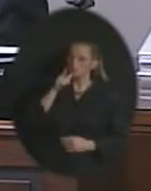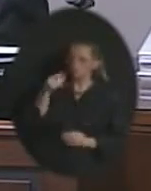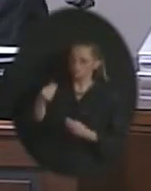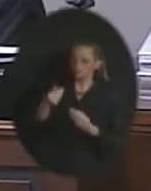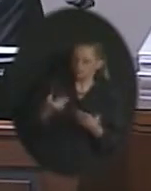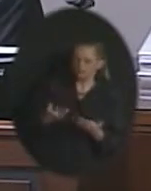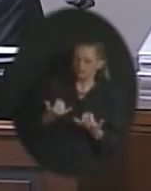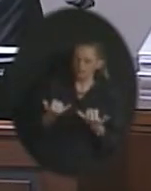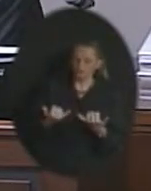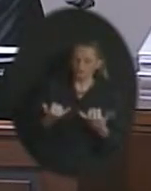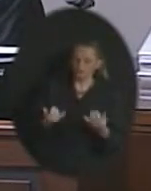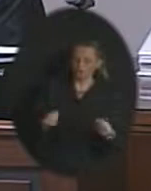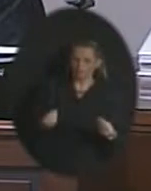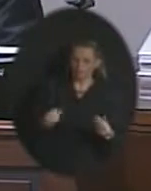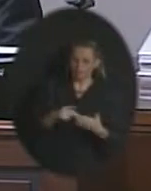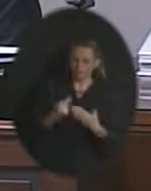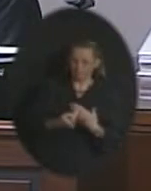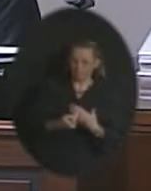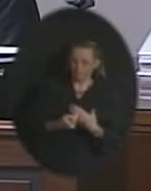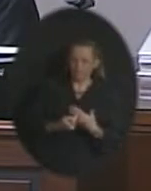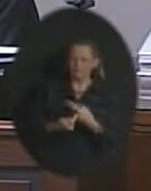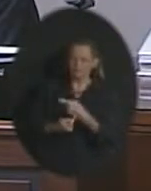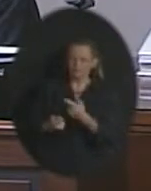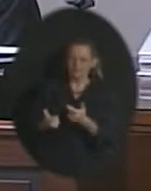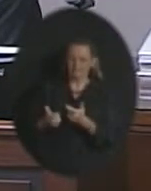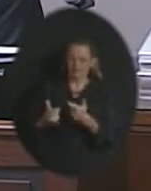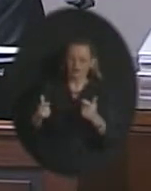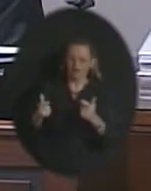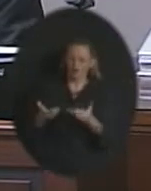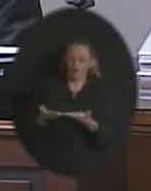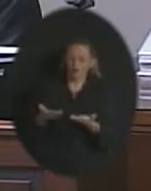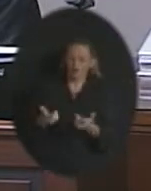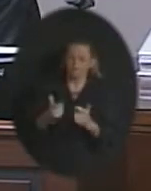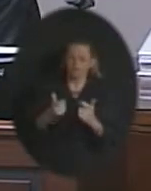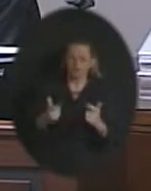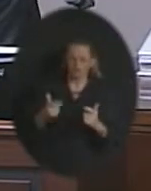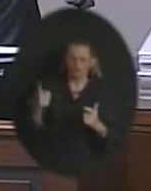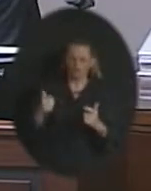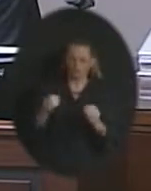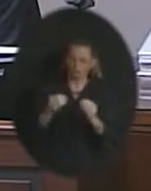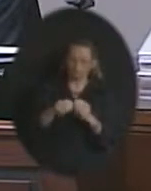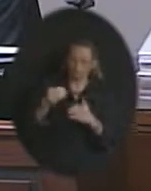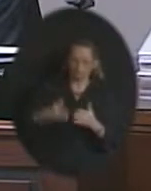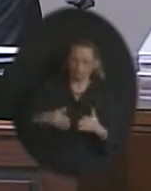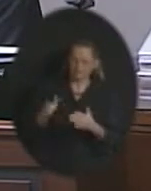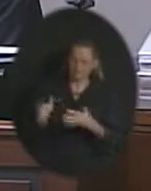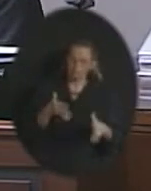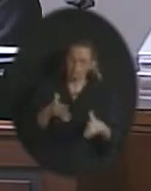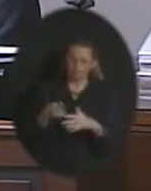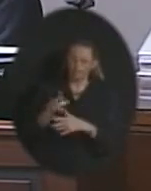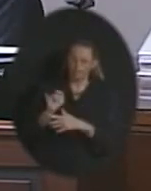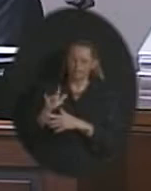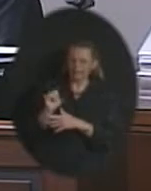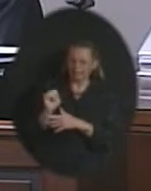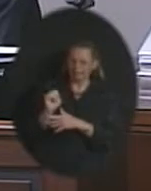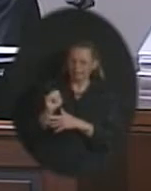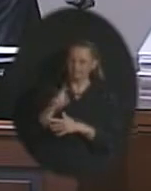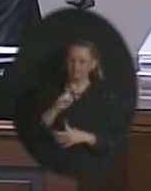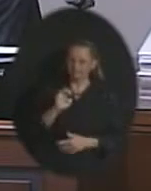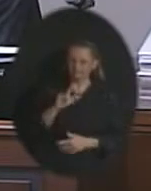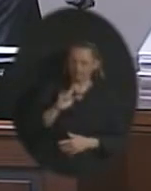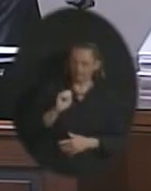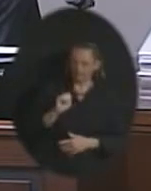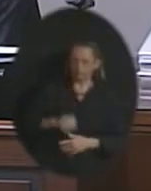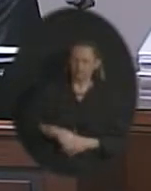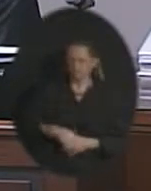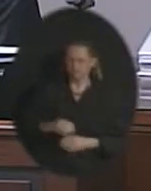current property program offered a larger wind hail deductible, more than I would have liked to have seen. And this year, bottom line